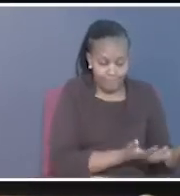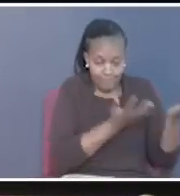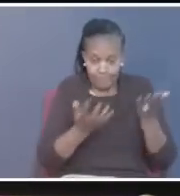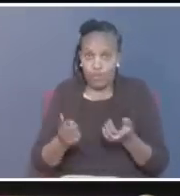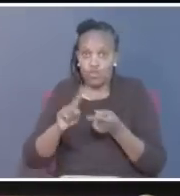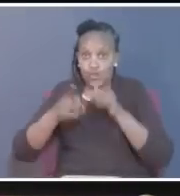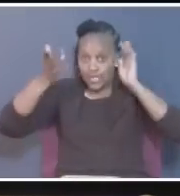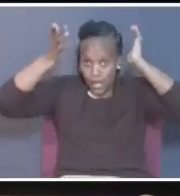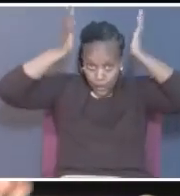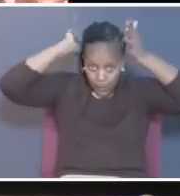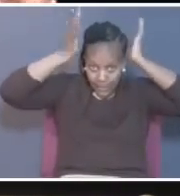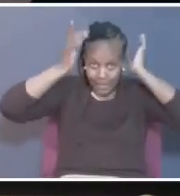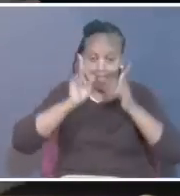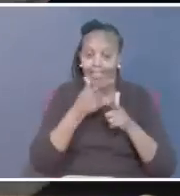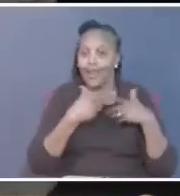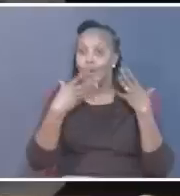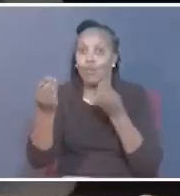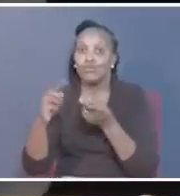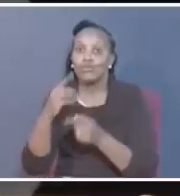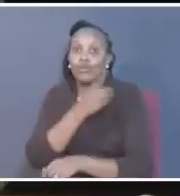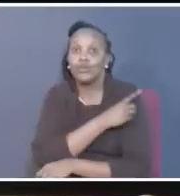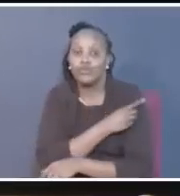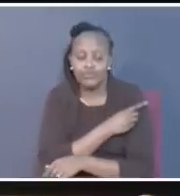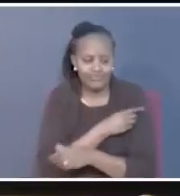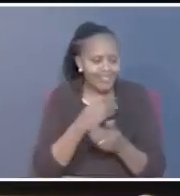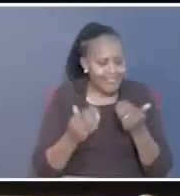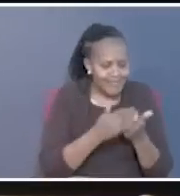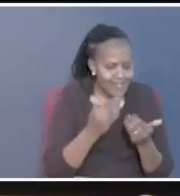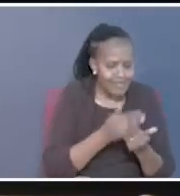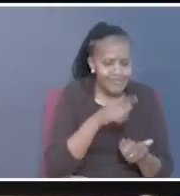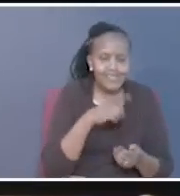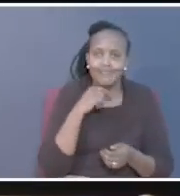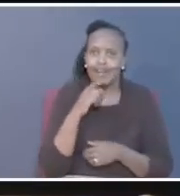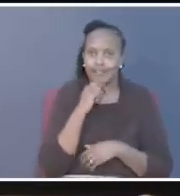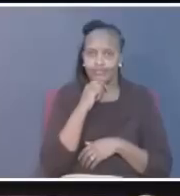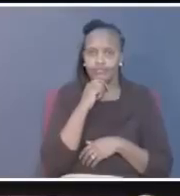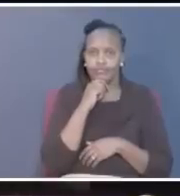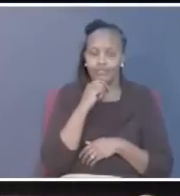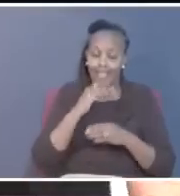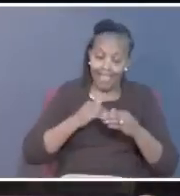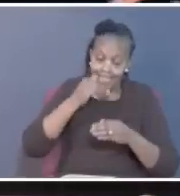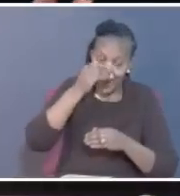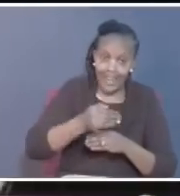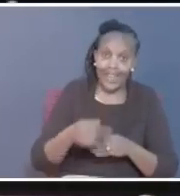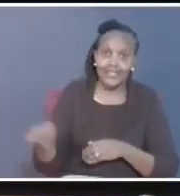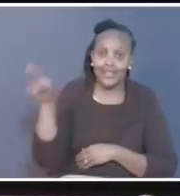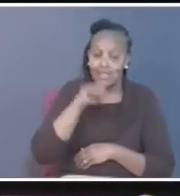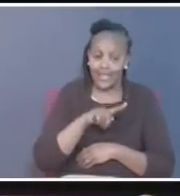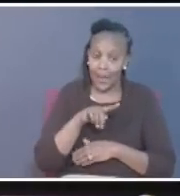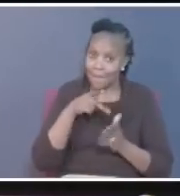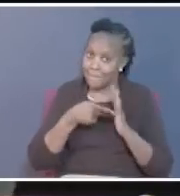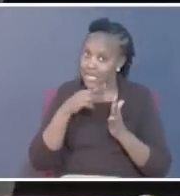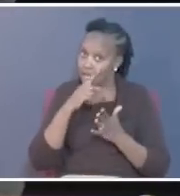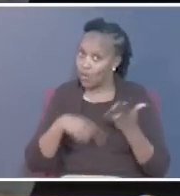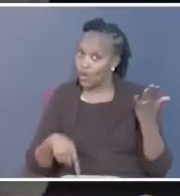He brought him to an inn, took care of him. And the next day, meaning he spent the night with